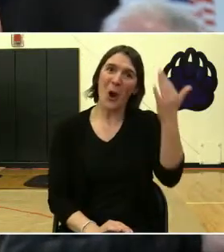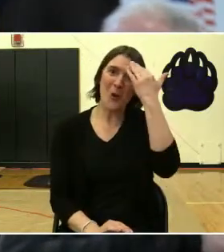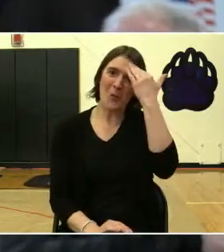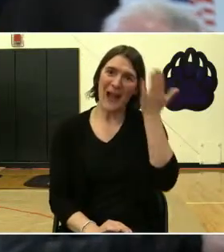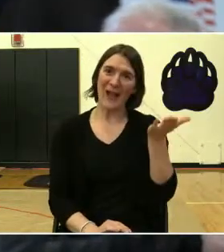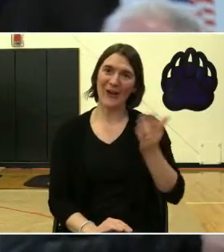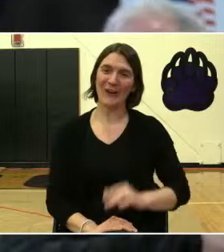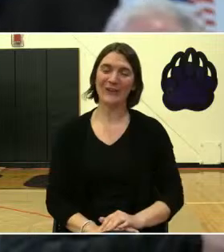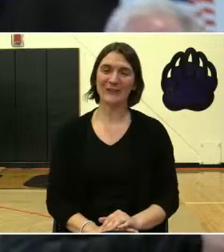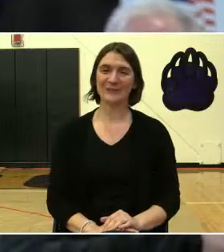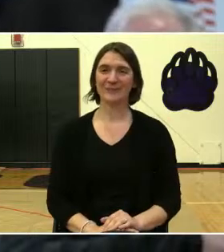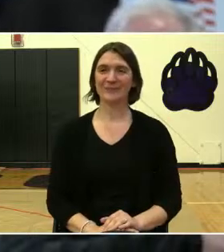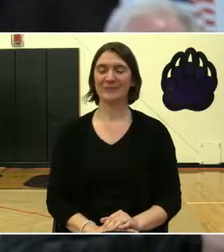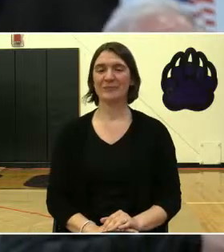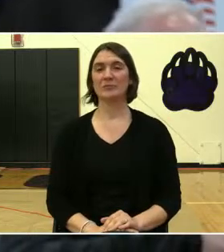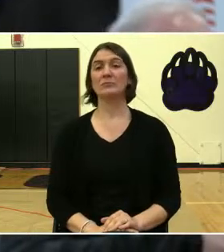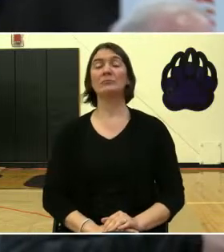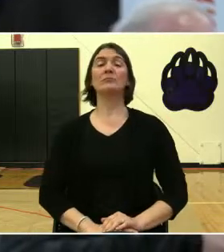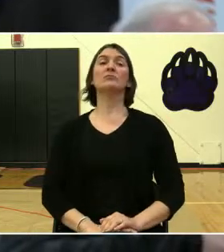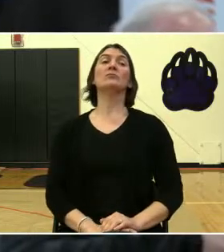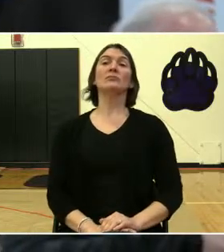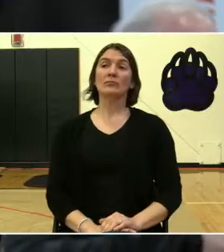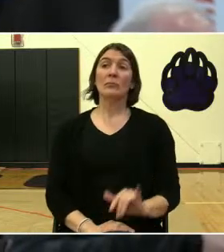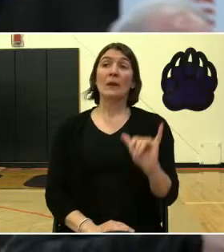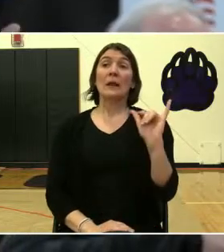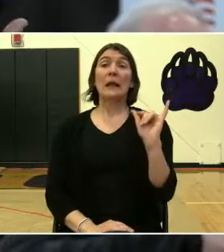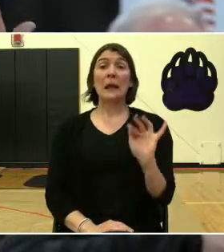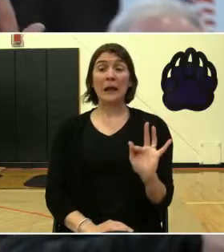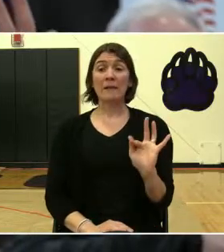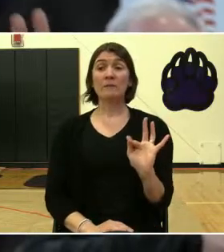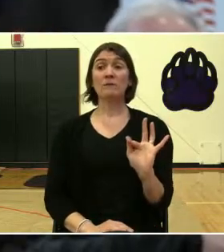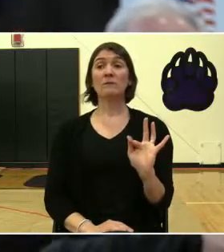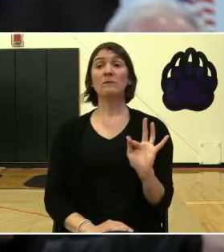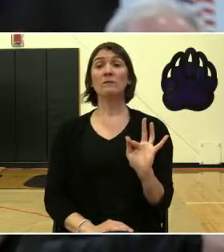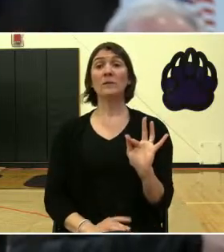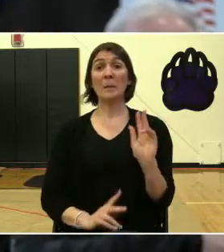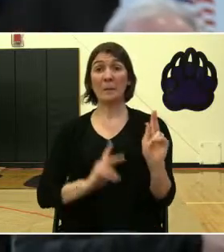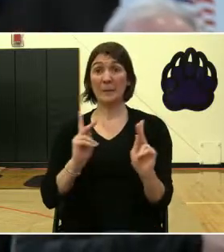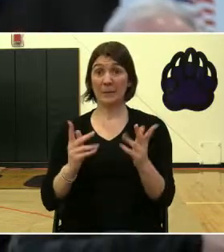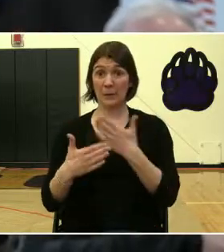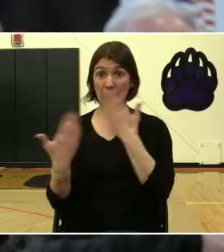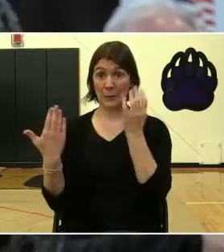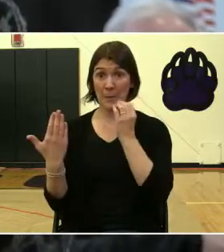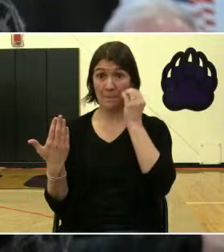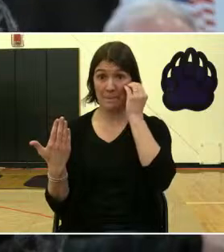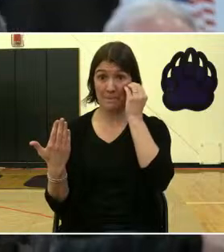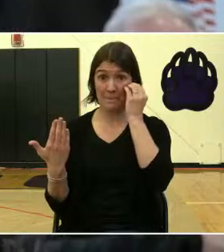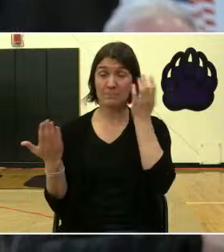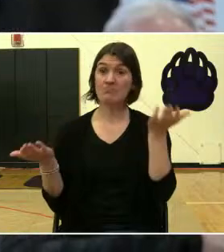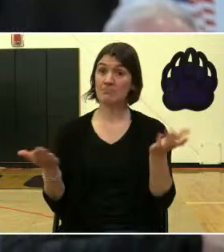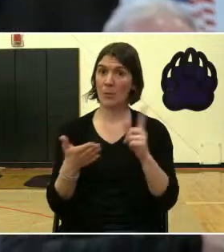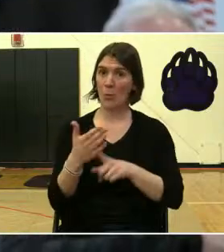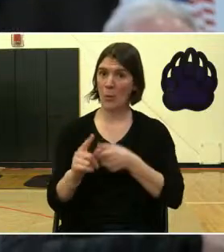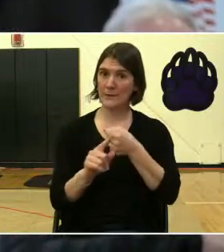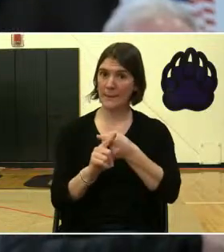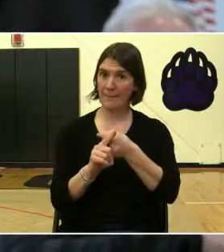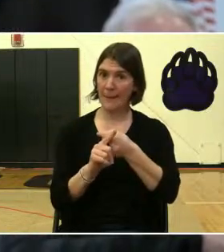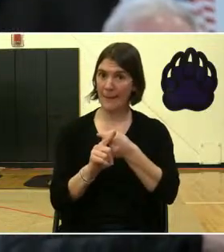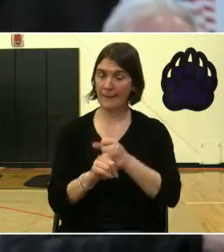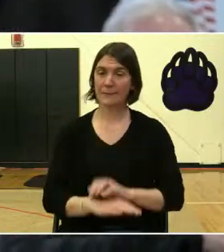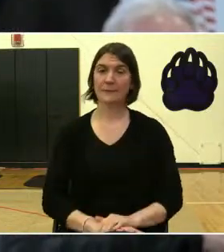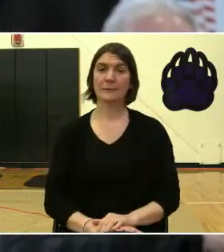of um when people are unhoused um